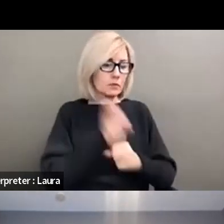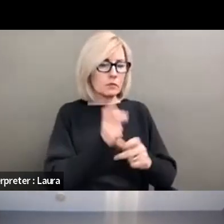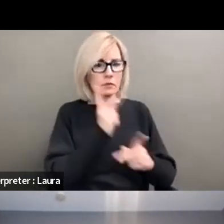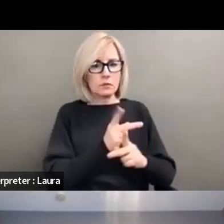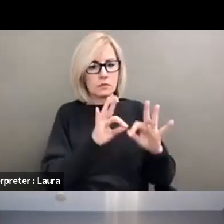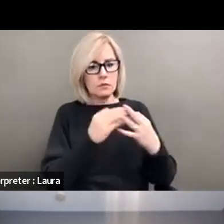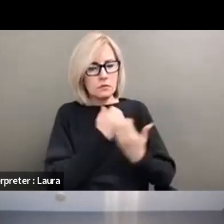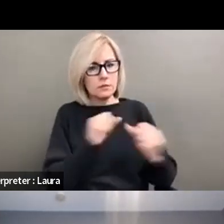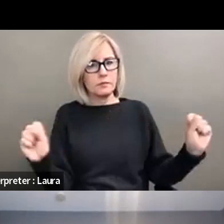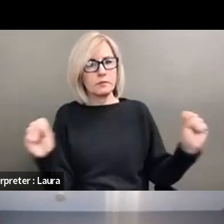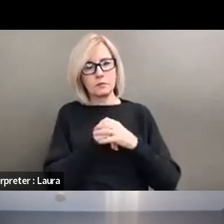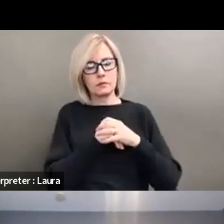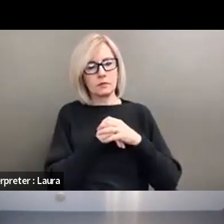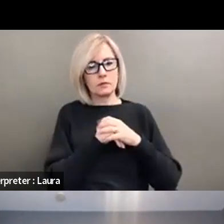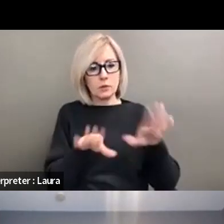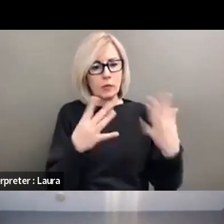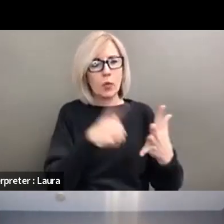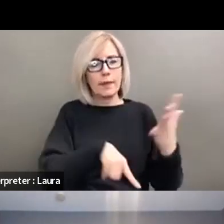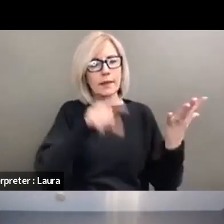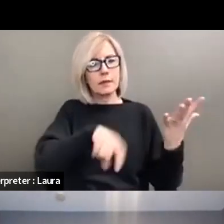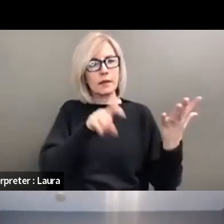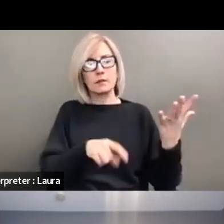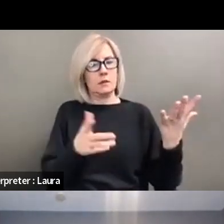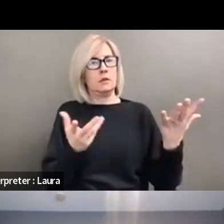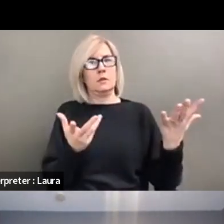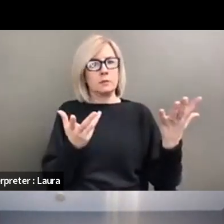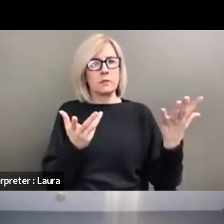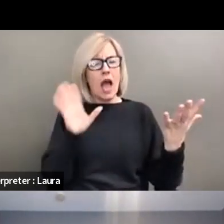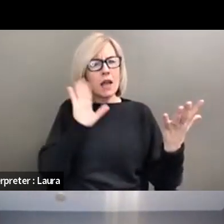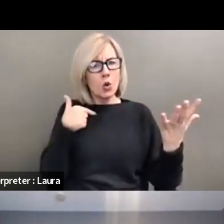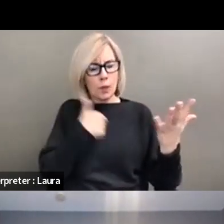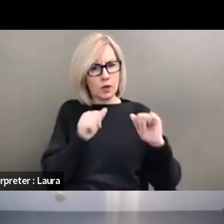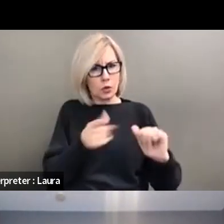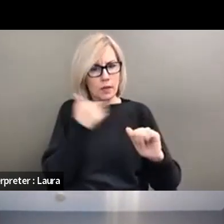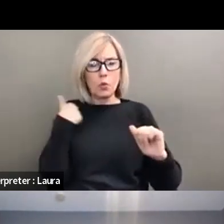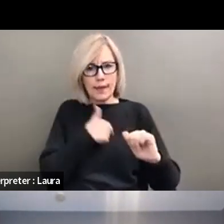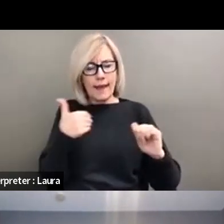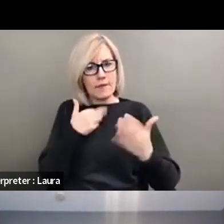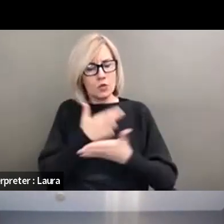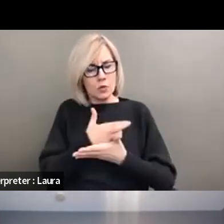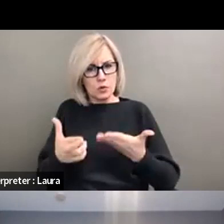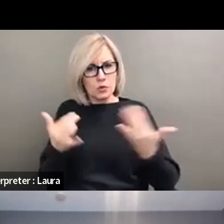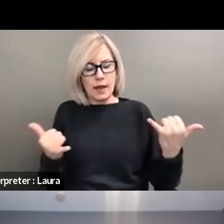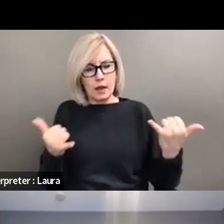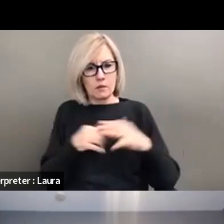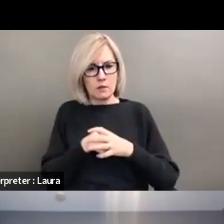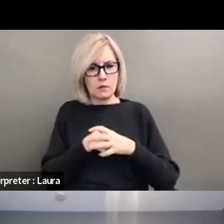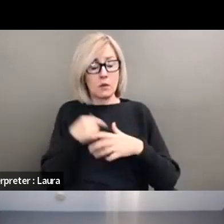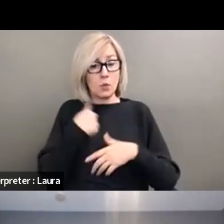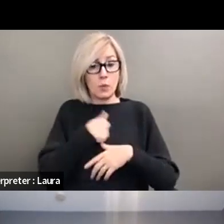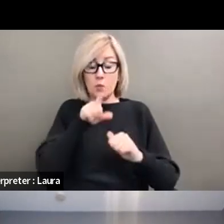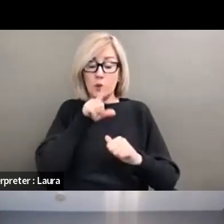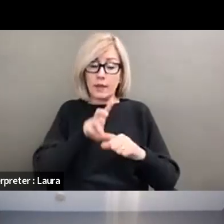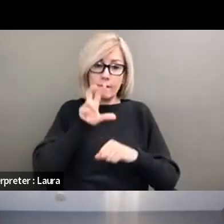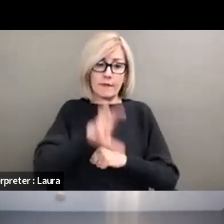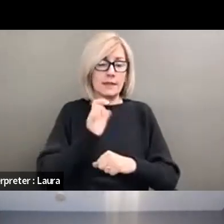get them what they need. And I know we can do better, and we have the resources right now, and we could really